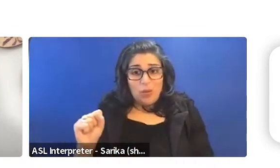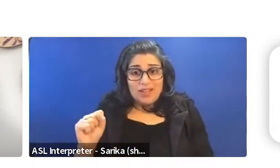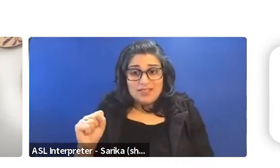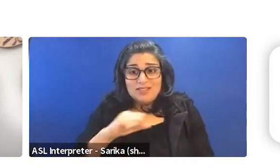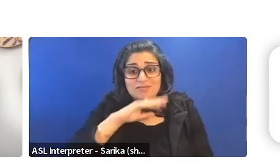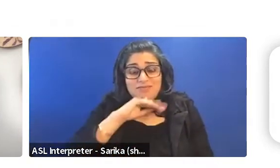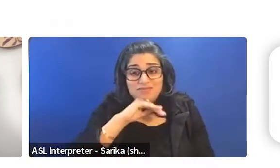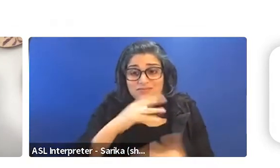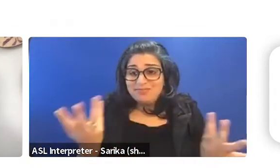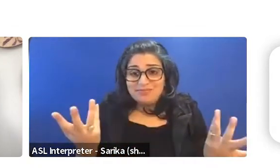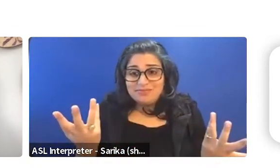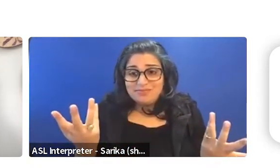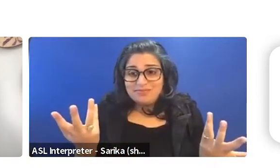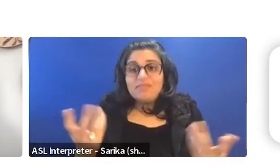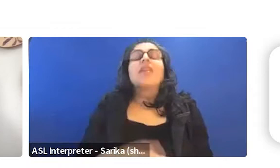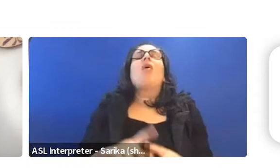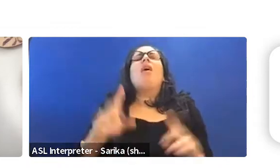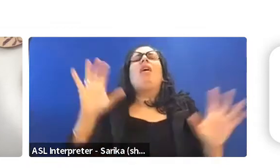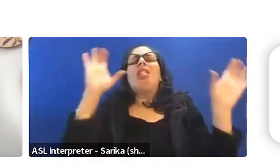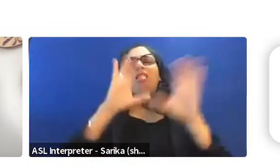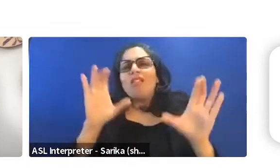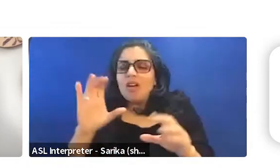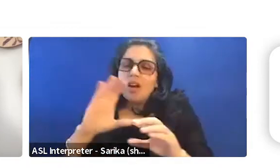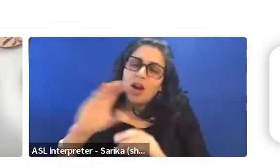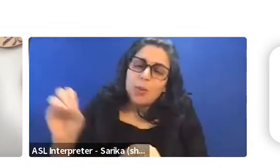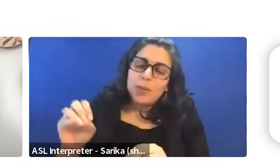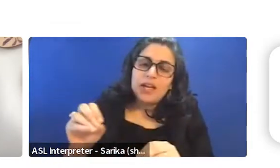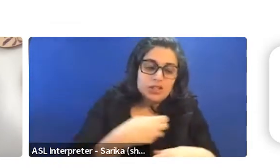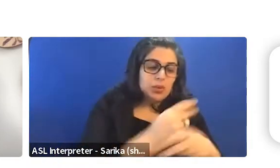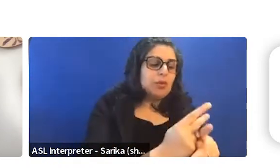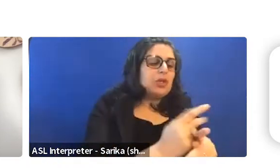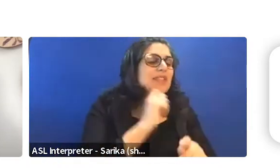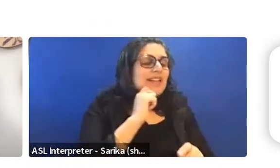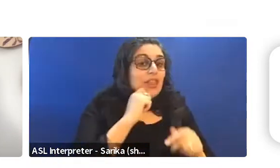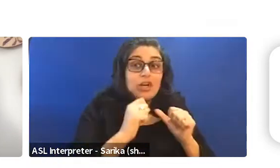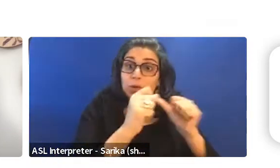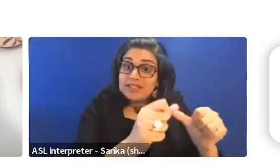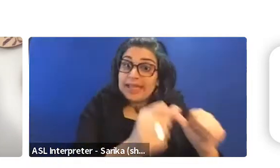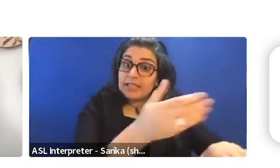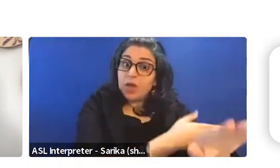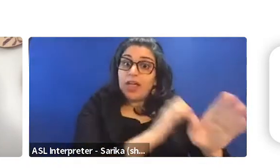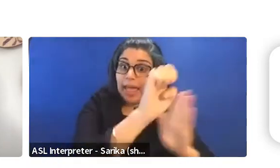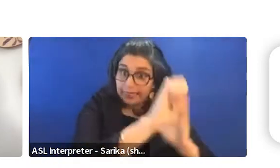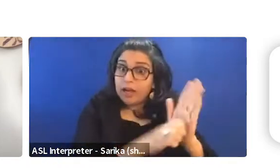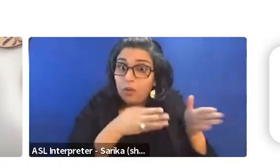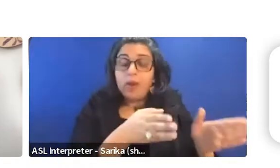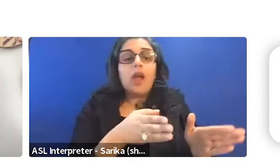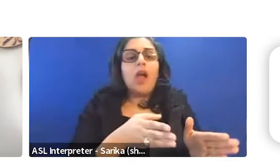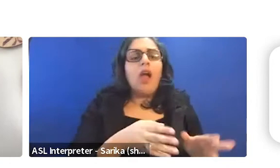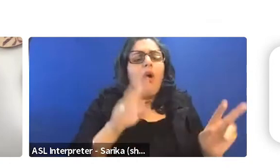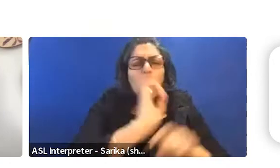when I was looking for companies that were producing leather in a more sustainable way, in a more ethical way, I first looked at where it was